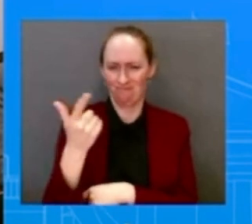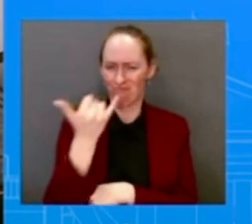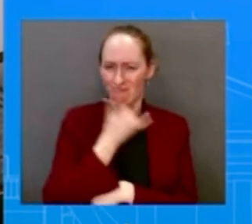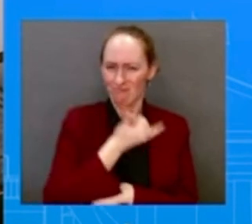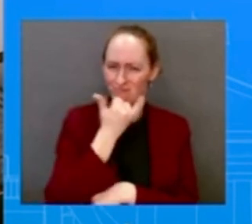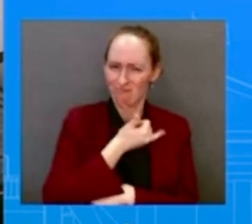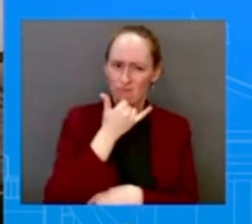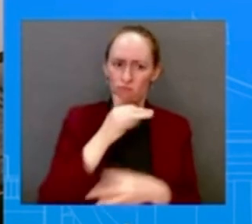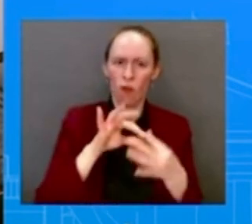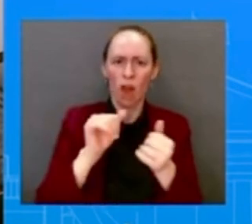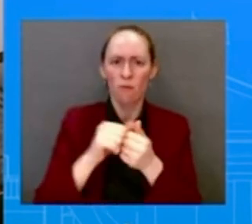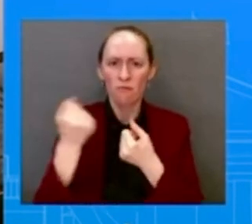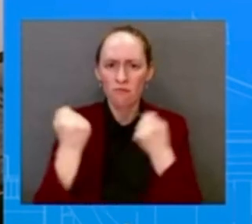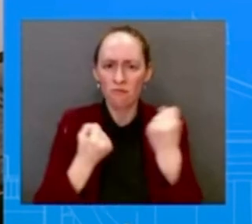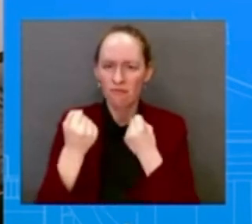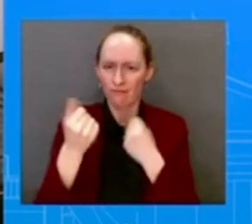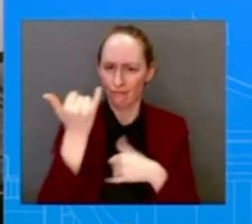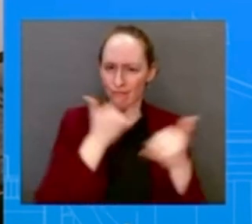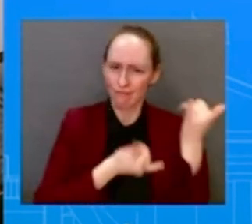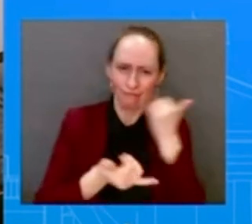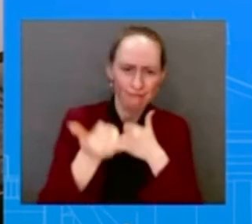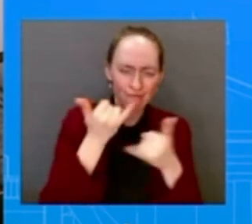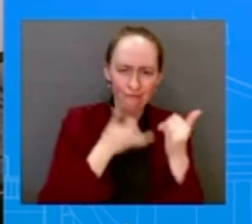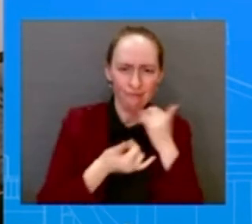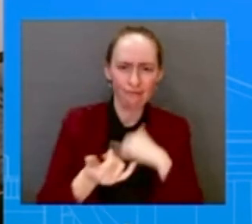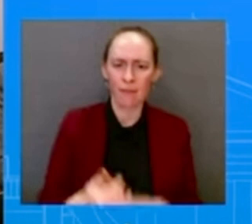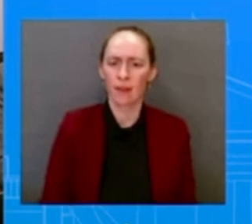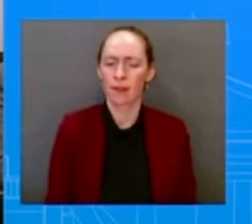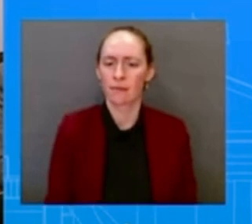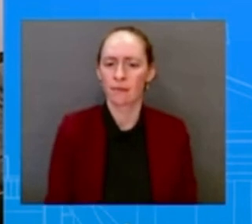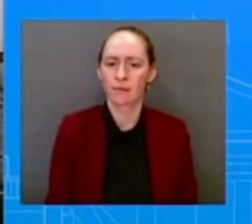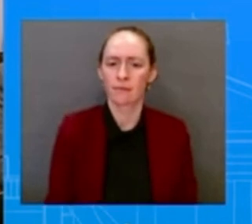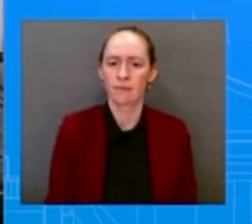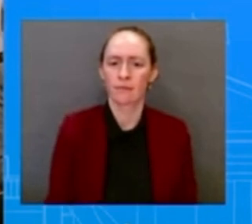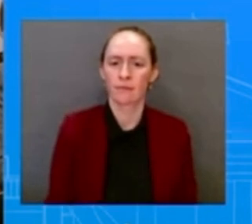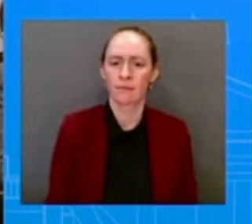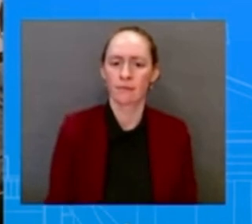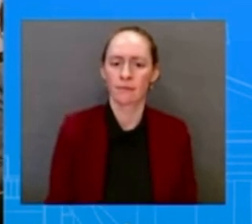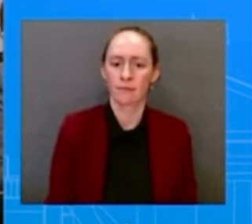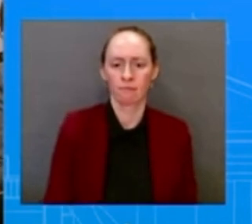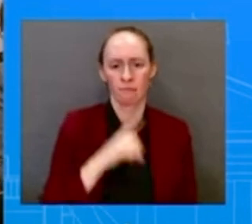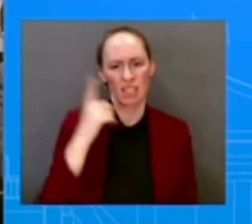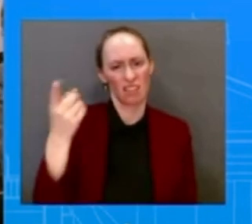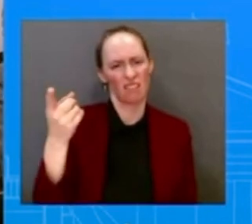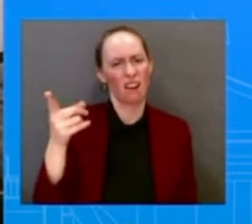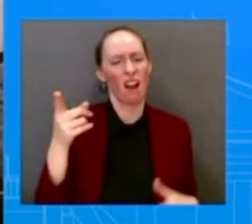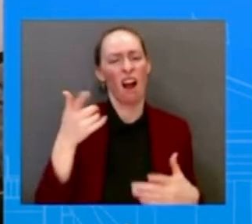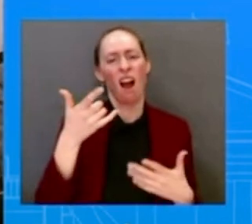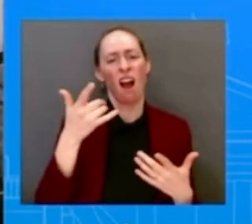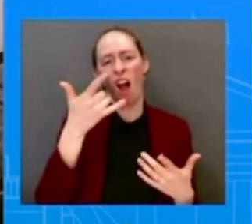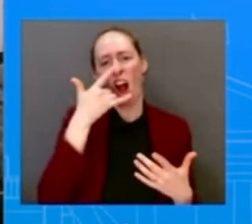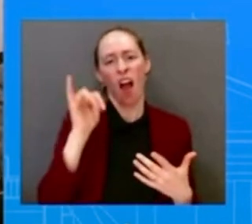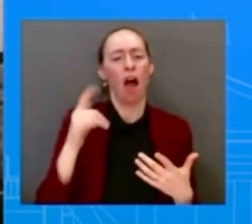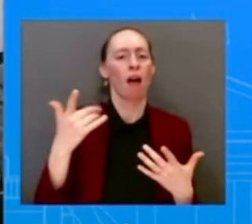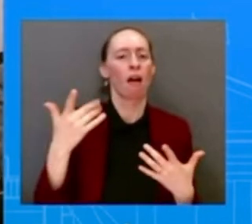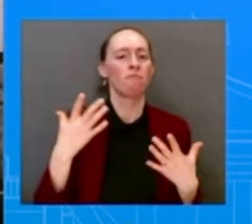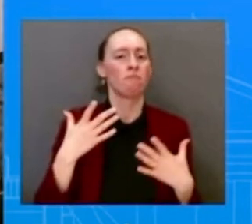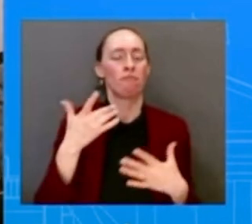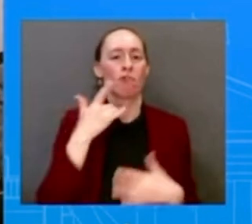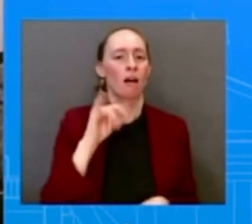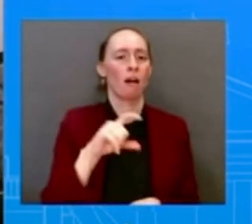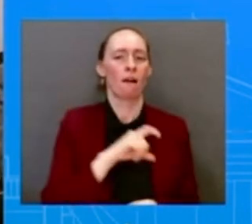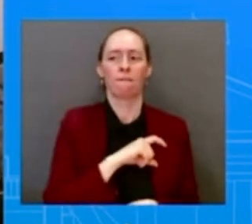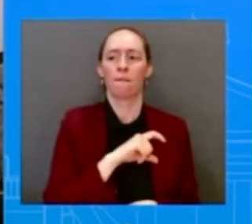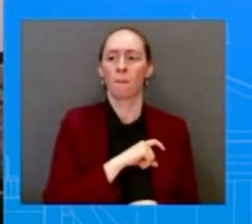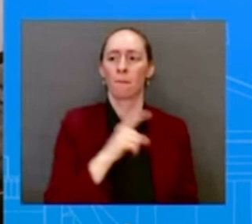impersonating law enforcement. That's in addition to making the decision not to go to the Capitol on January 6, 2021,